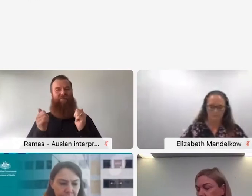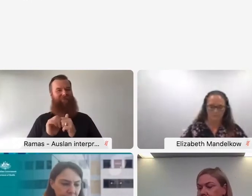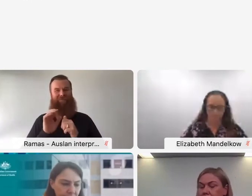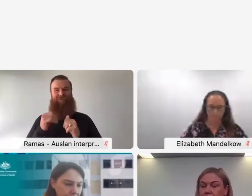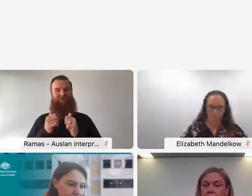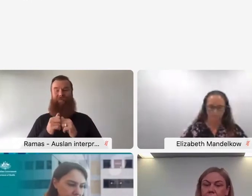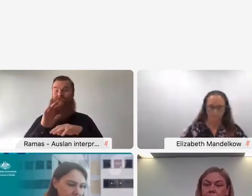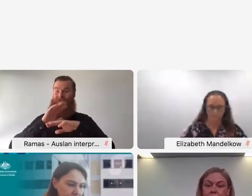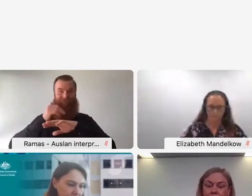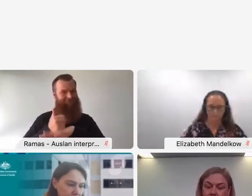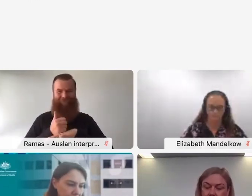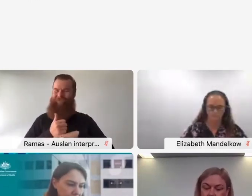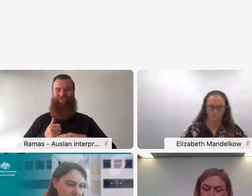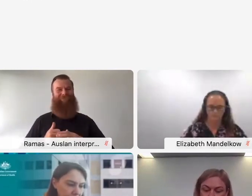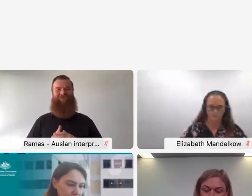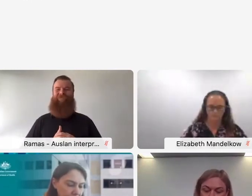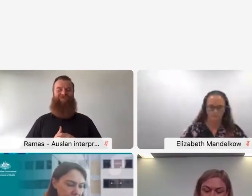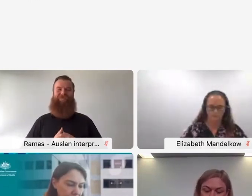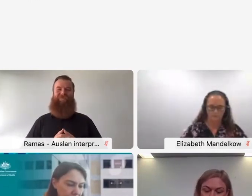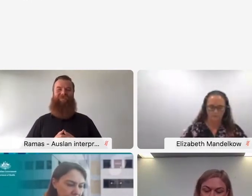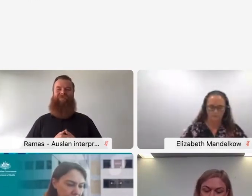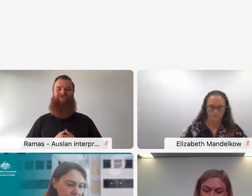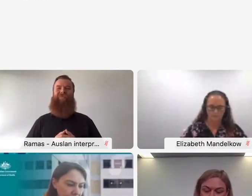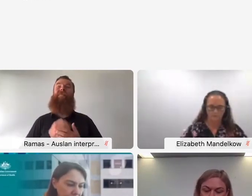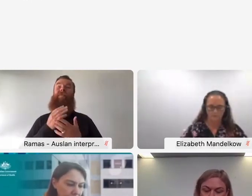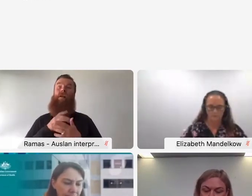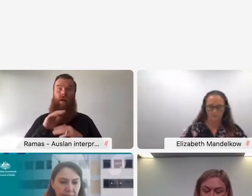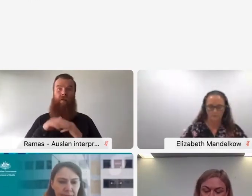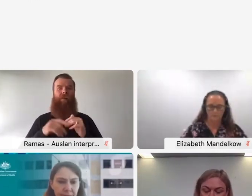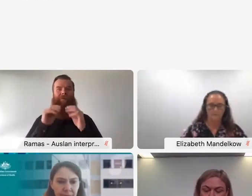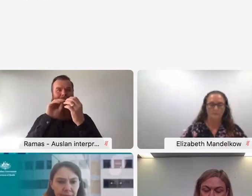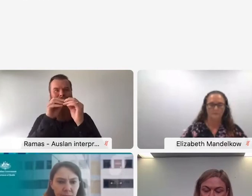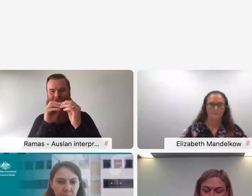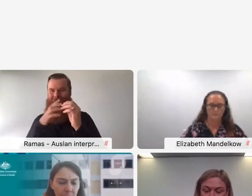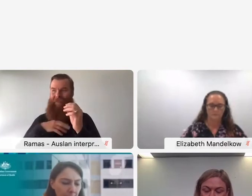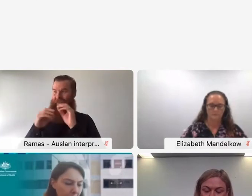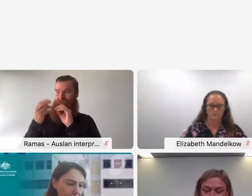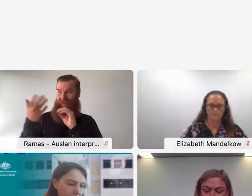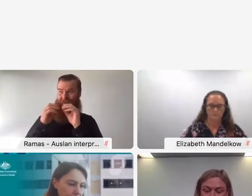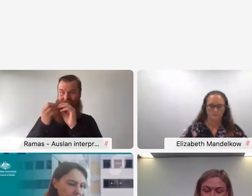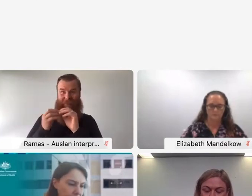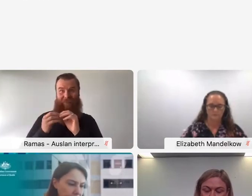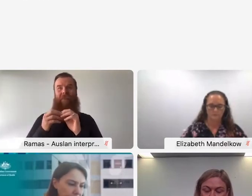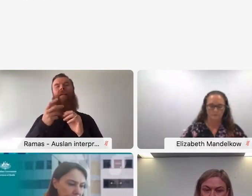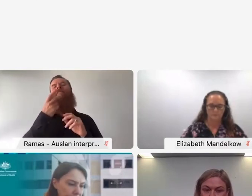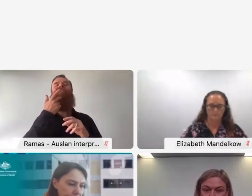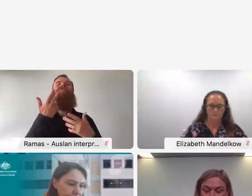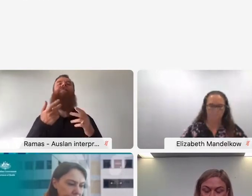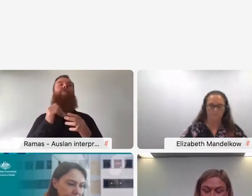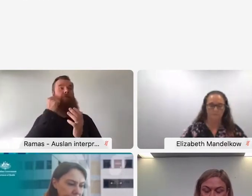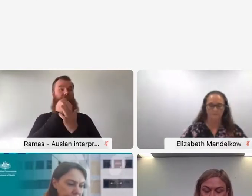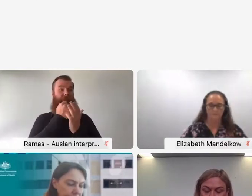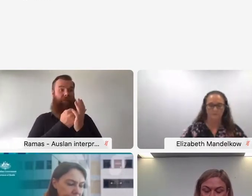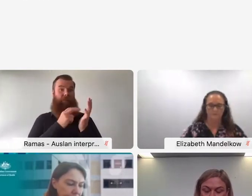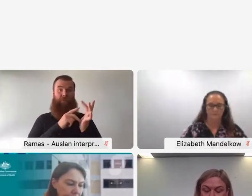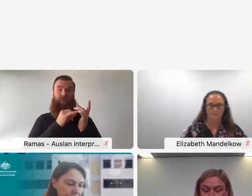them is designed around negotiating concessions. So where you have a visa type, a standard visa product where there